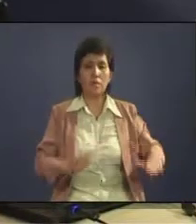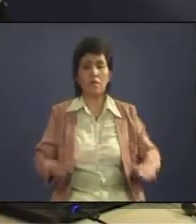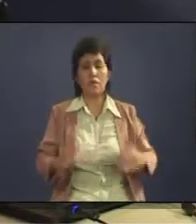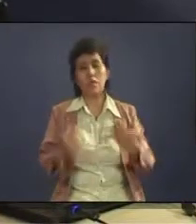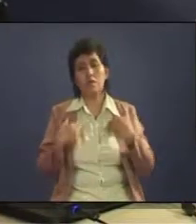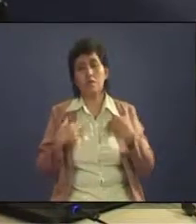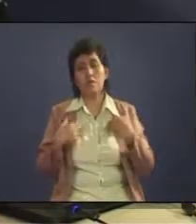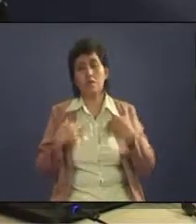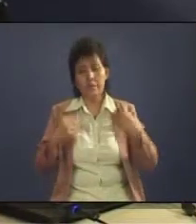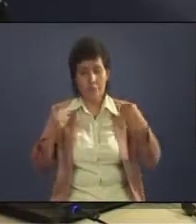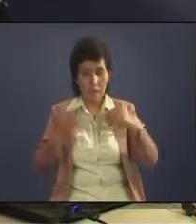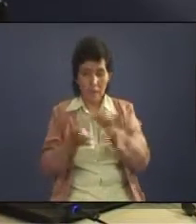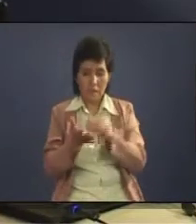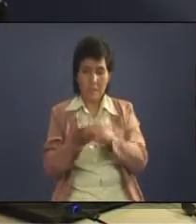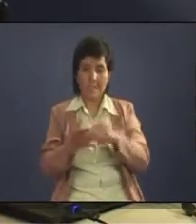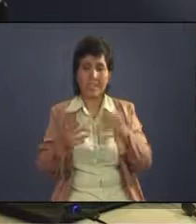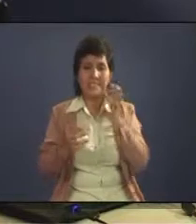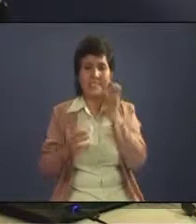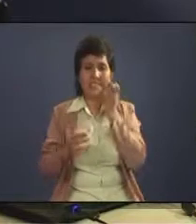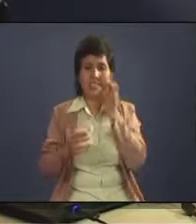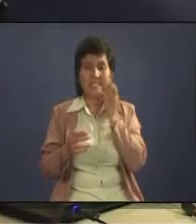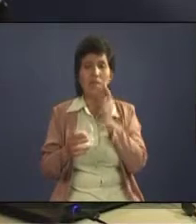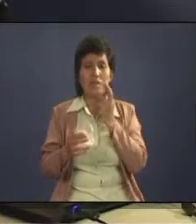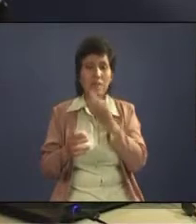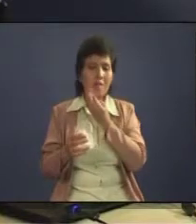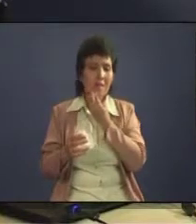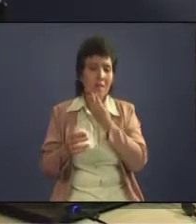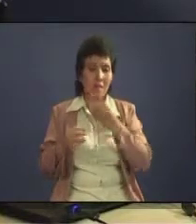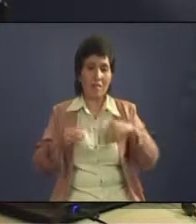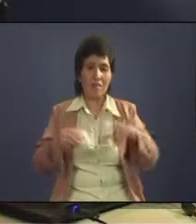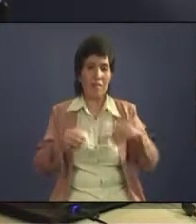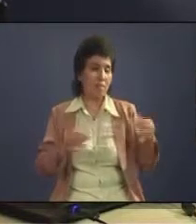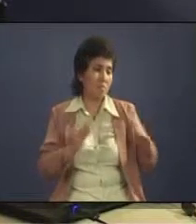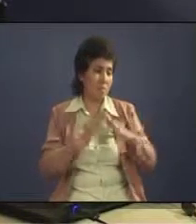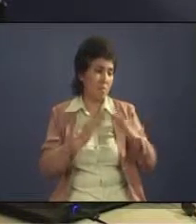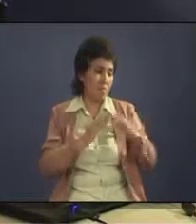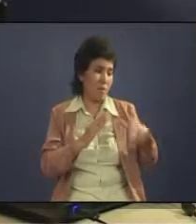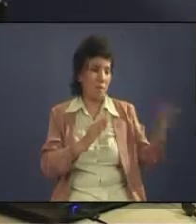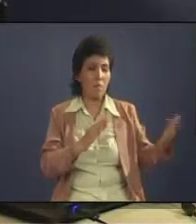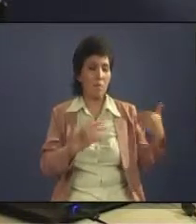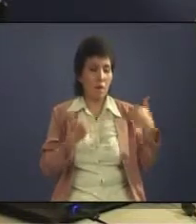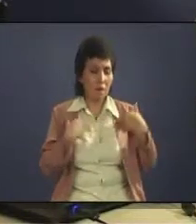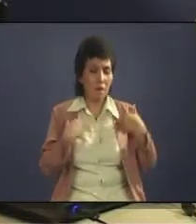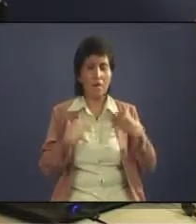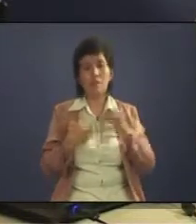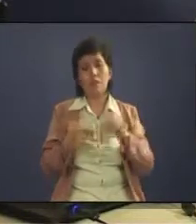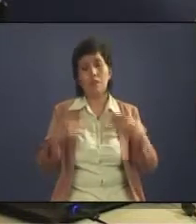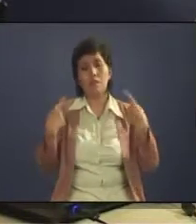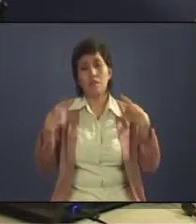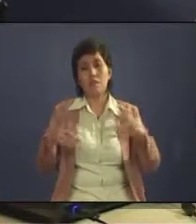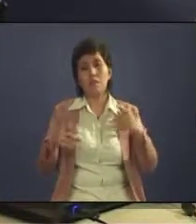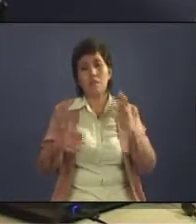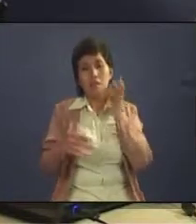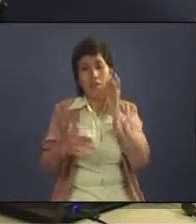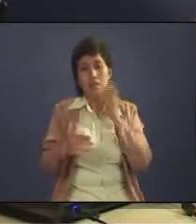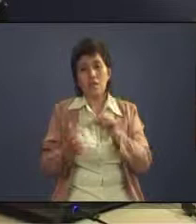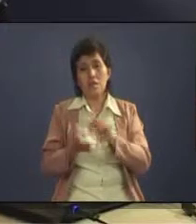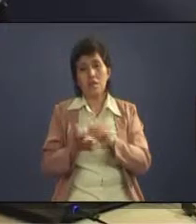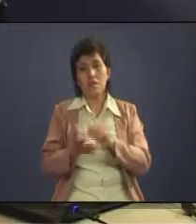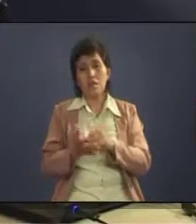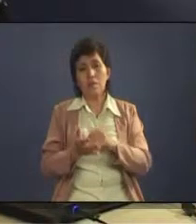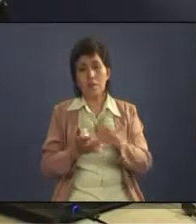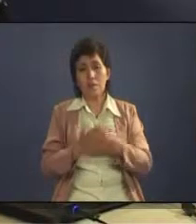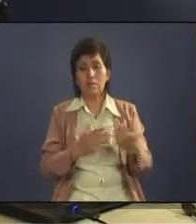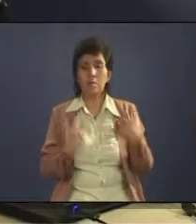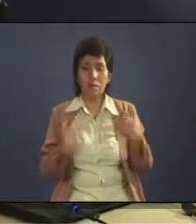shop, and just below our house, not below our house, below our apartment. Okay, and we don't really have to fight. Okay, we don't have to